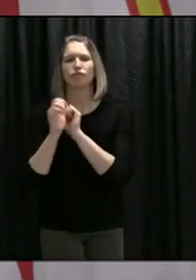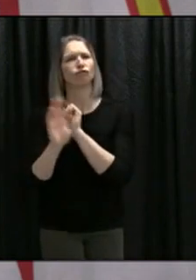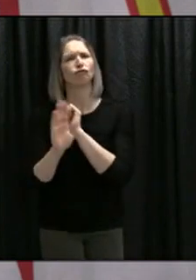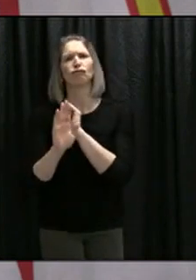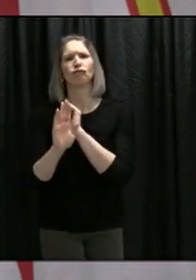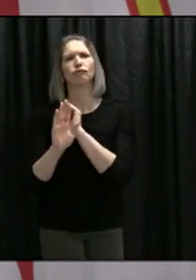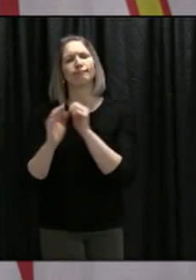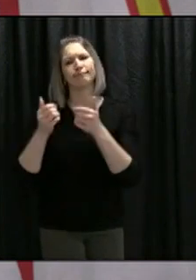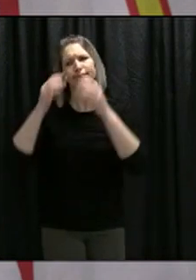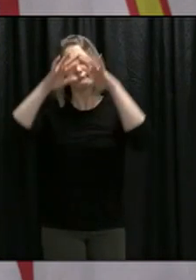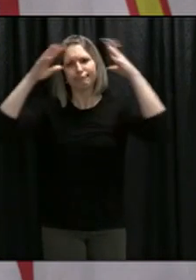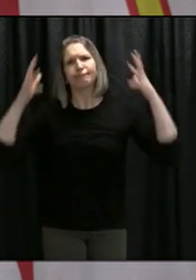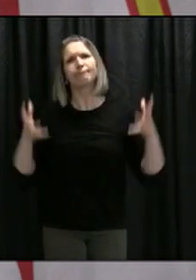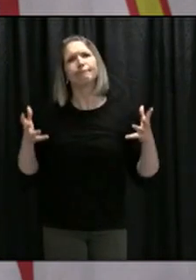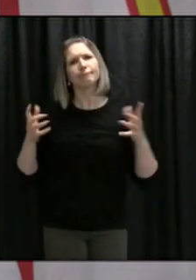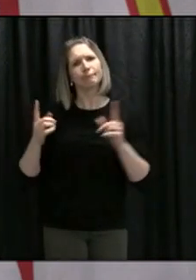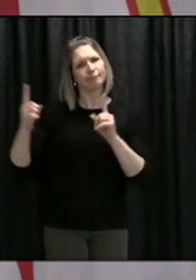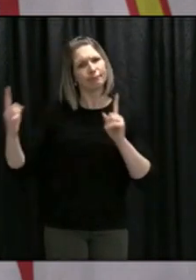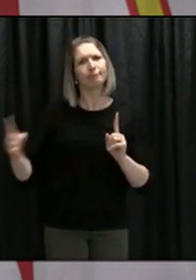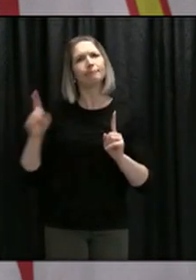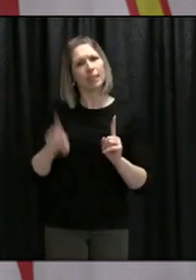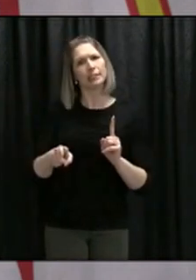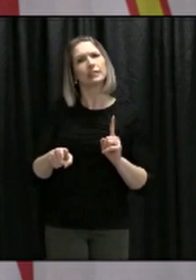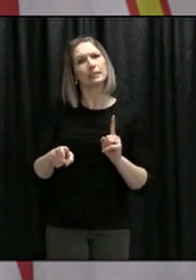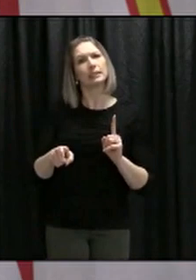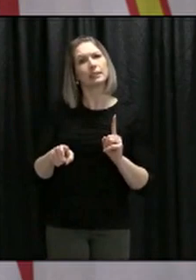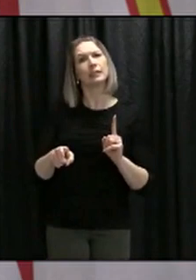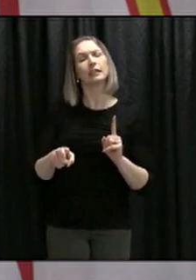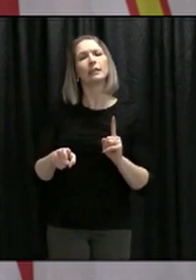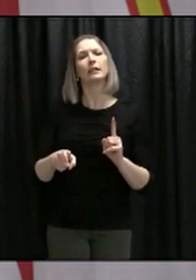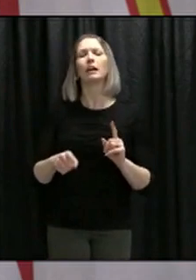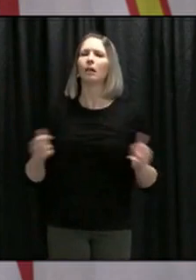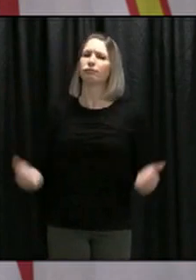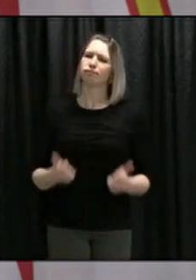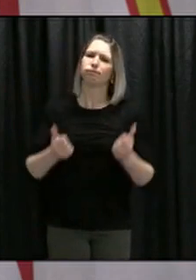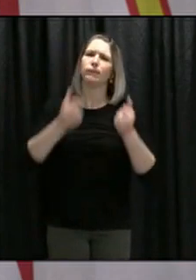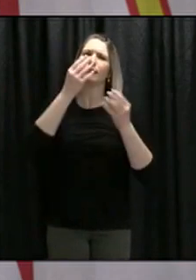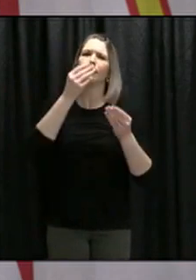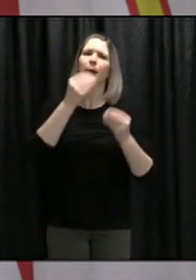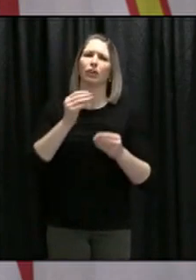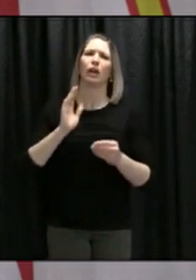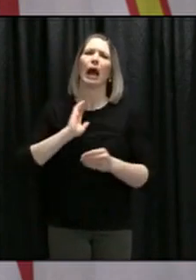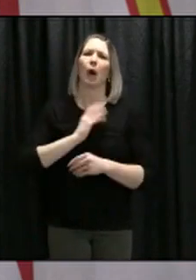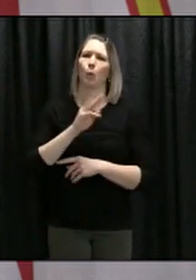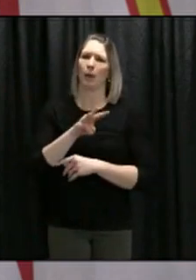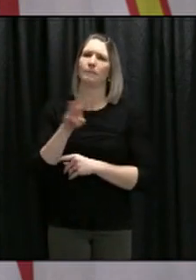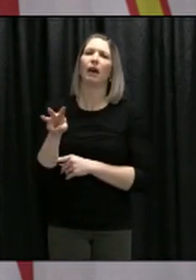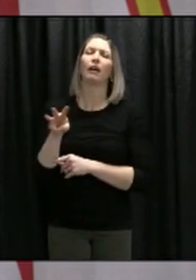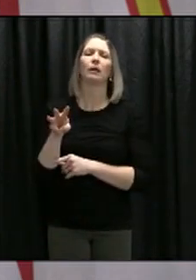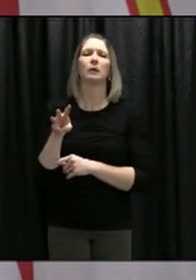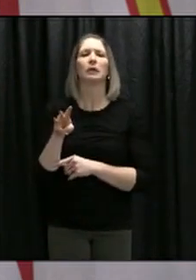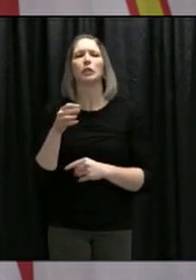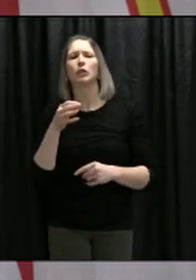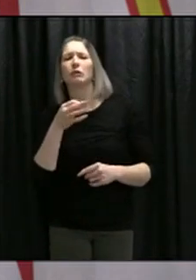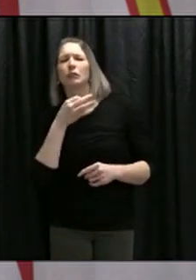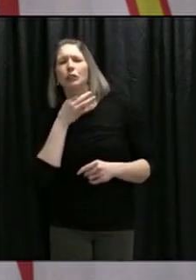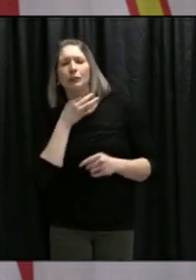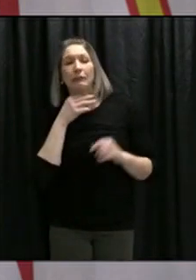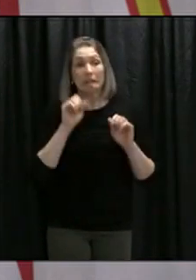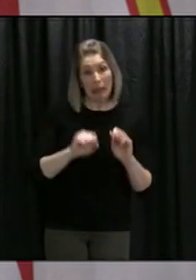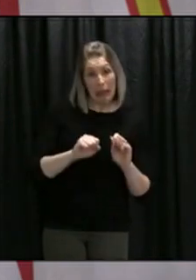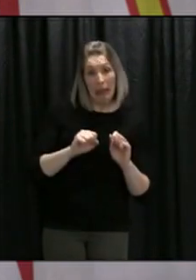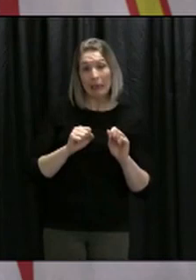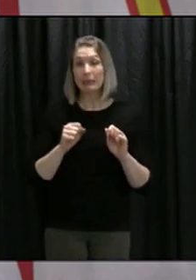need clarification, go visit our website. There's a lot of information there of what those guidelines could be and the impact